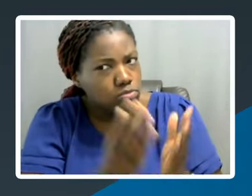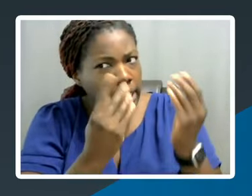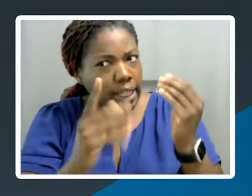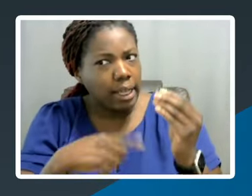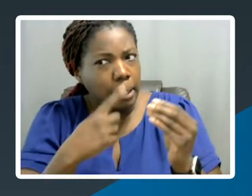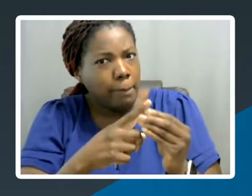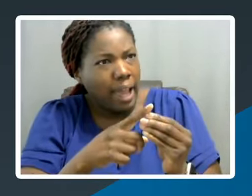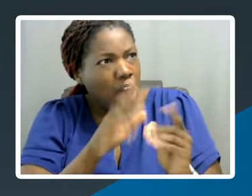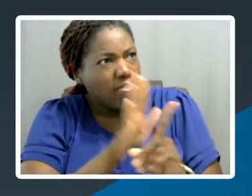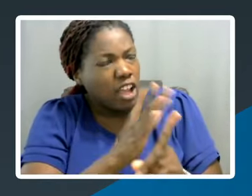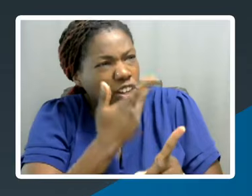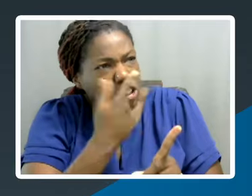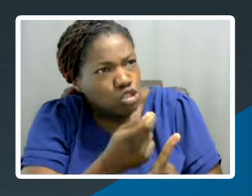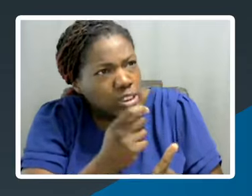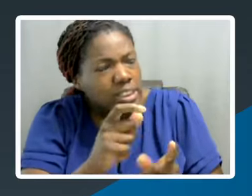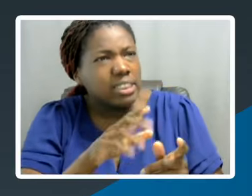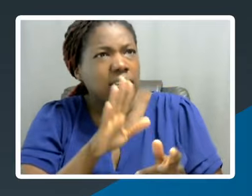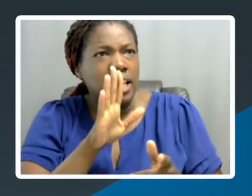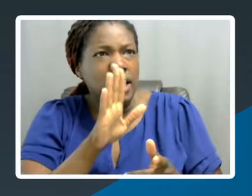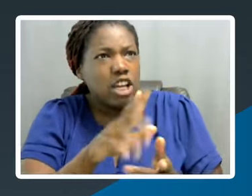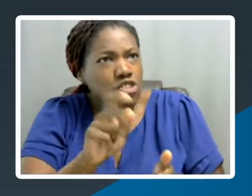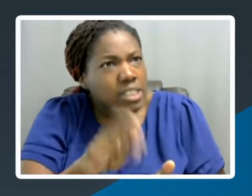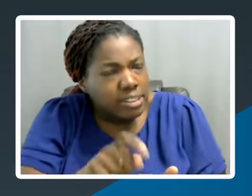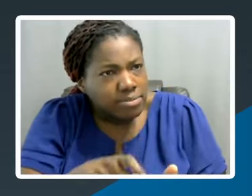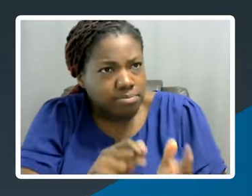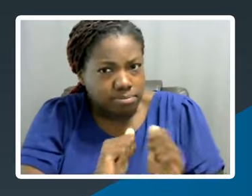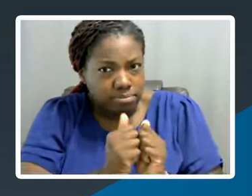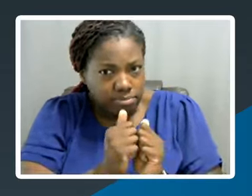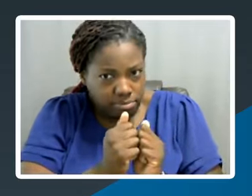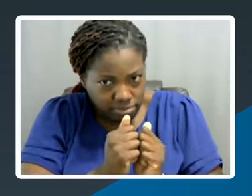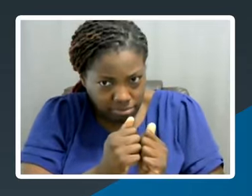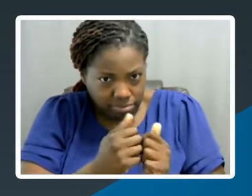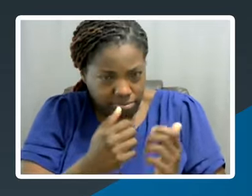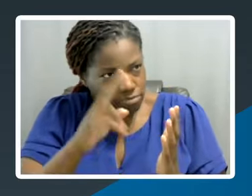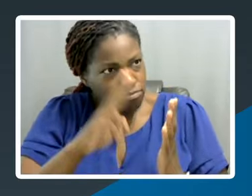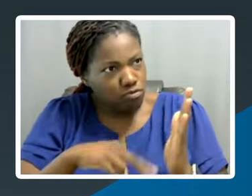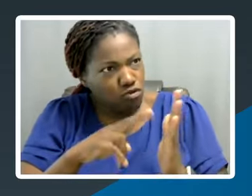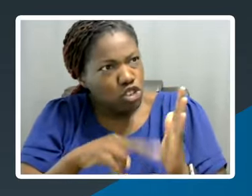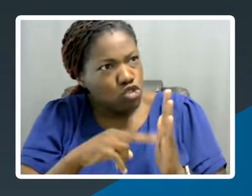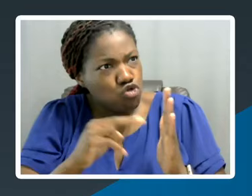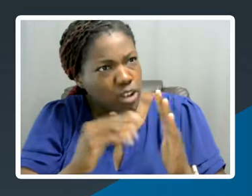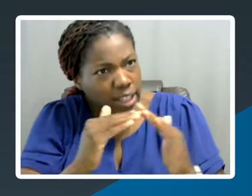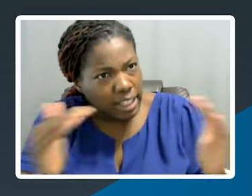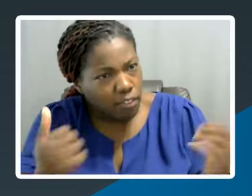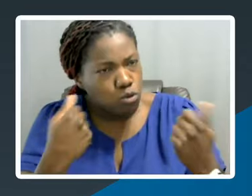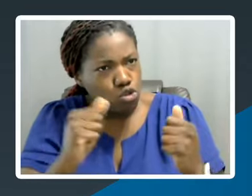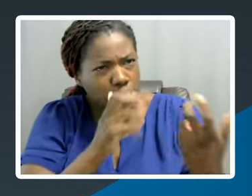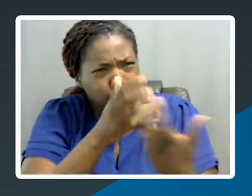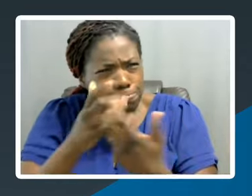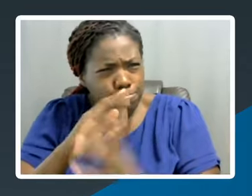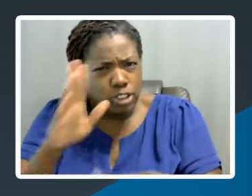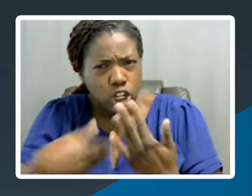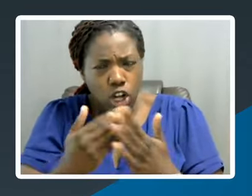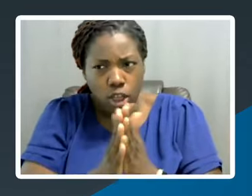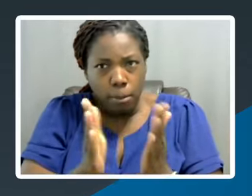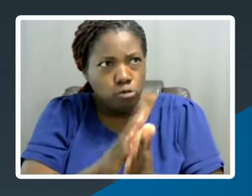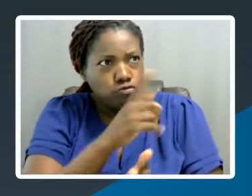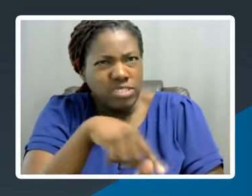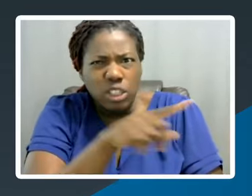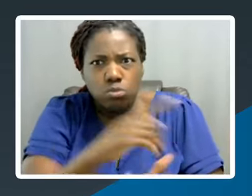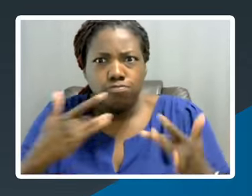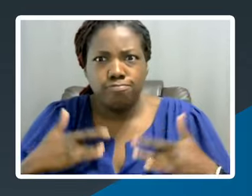interests are and what their age are and how they, what their reading level is, and we try to match up the best books with them. And they were very excited about this. And